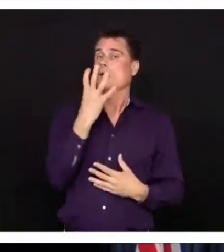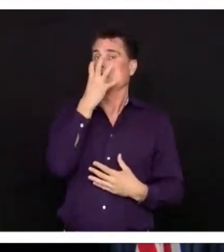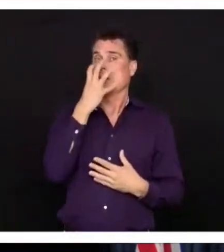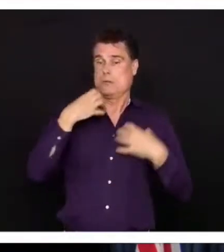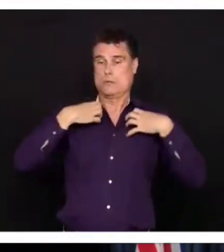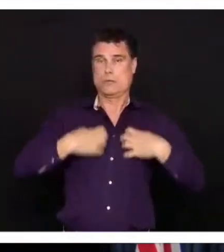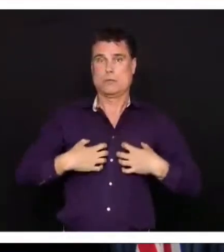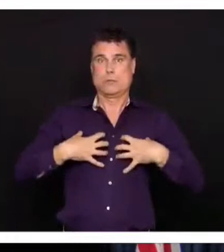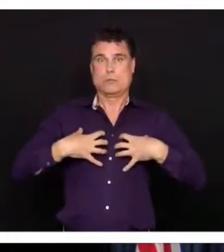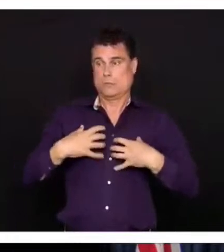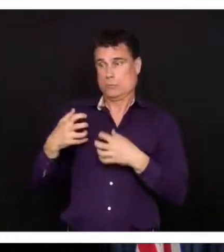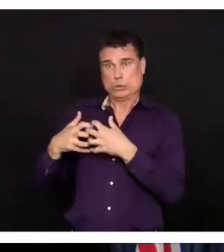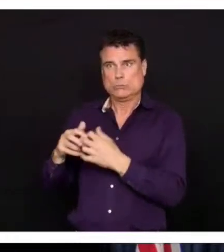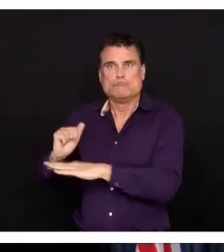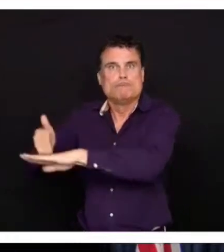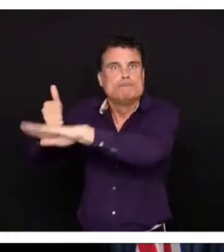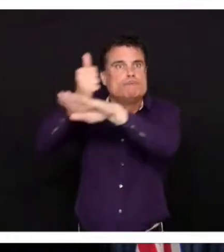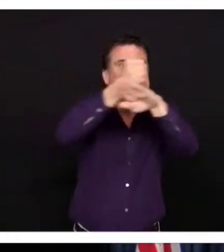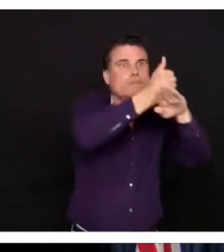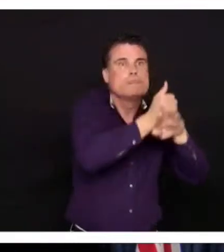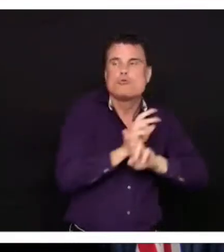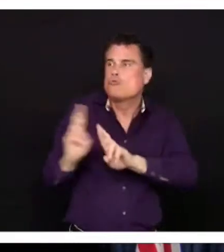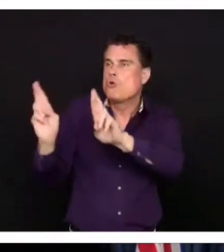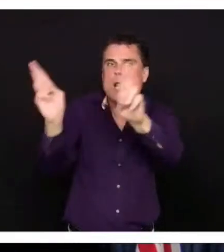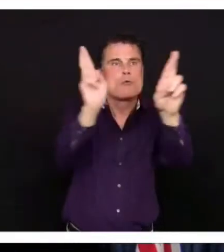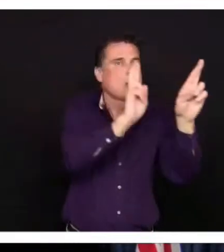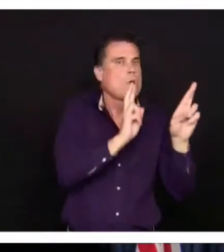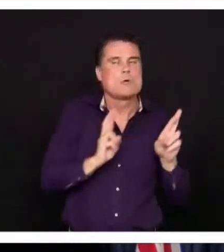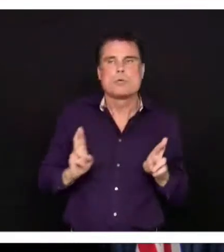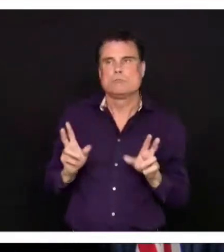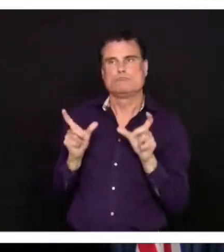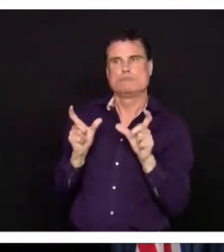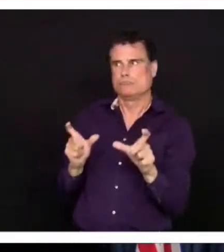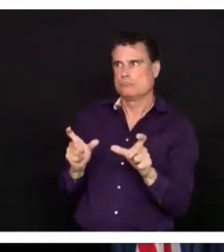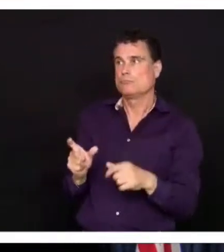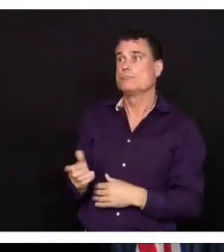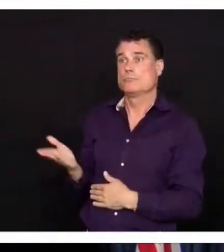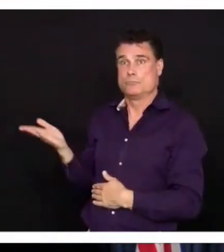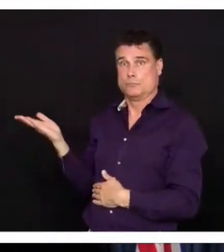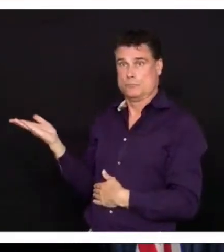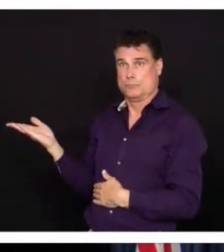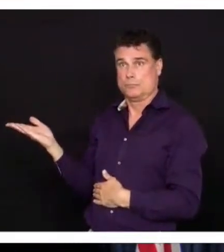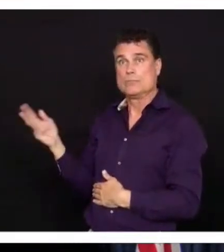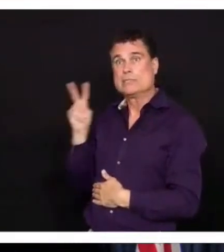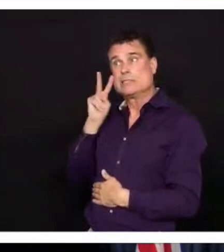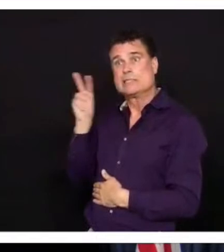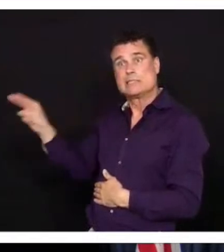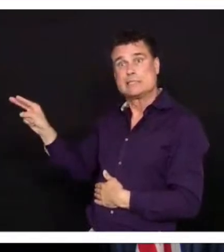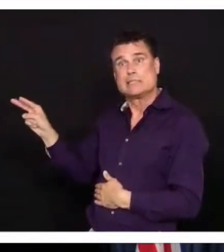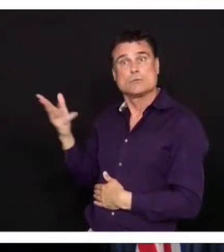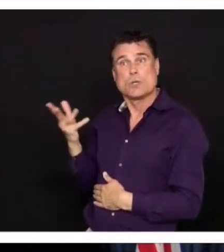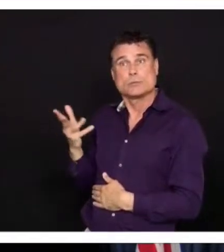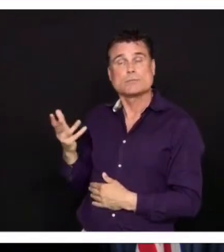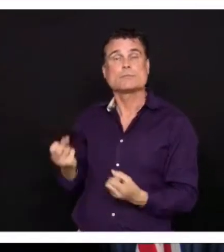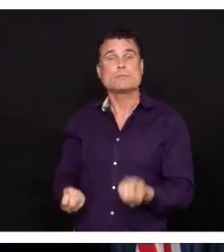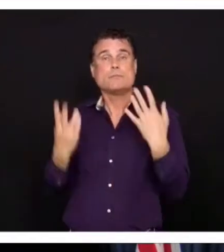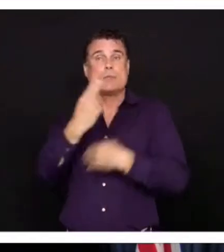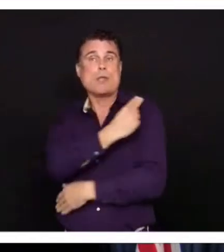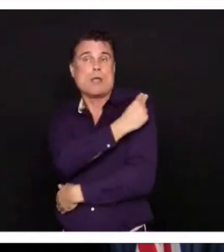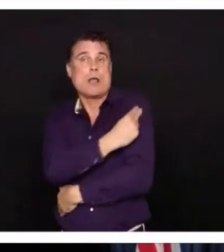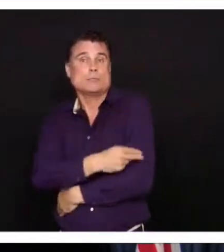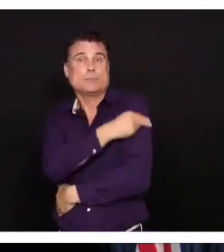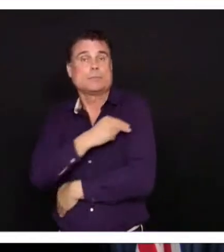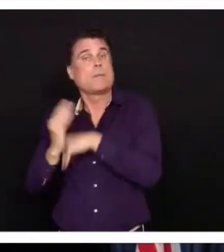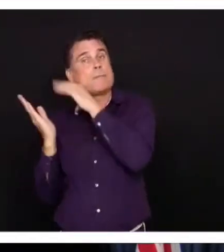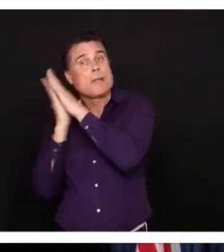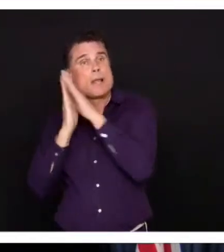the surge capacity we added, which is, you'll remember, included cardiac care units, recovery rooms, operating room capacity, and the reconfiguration